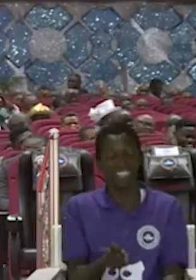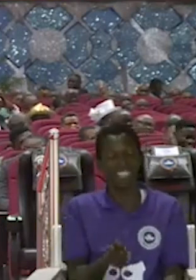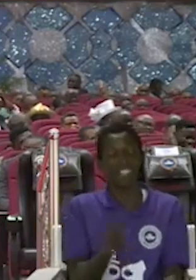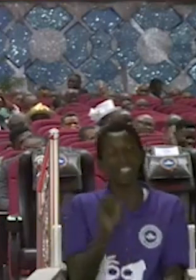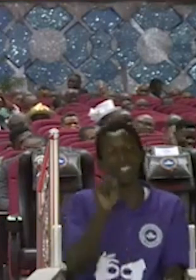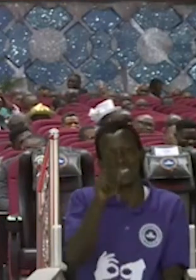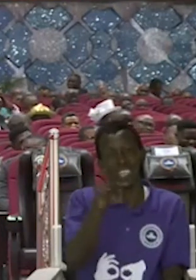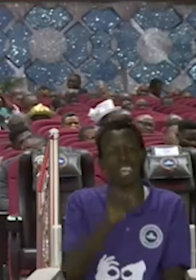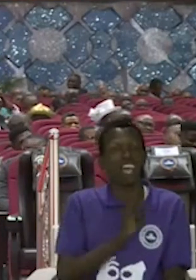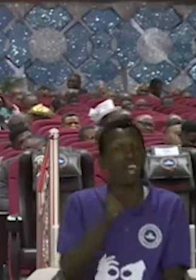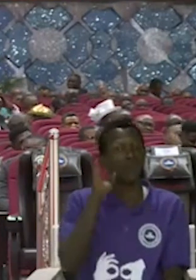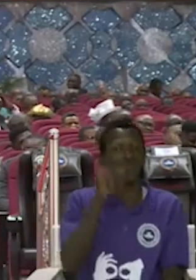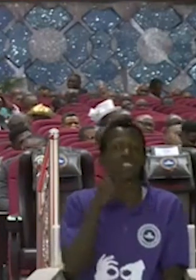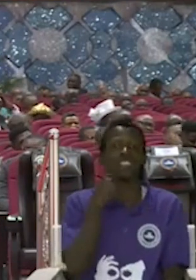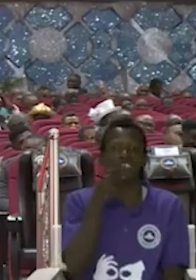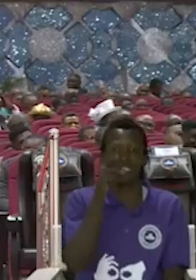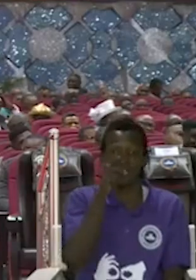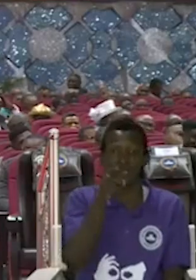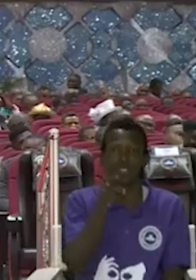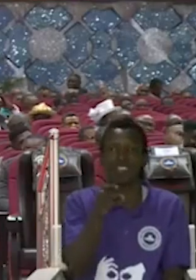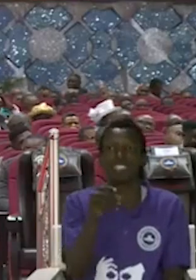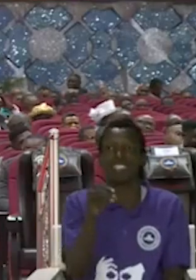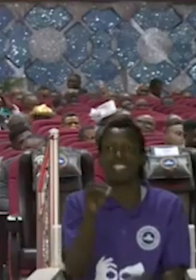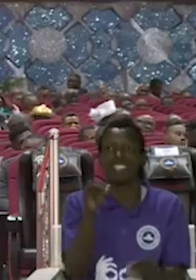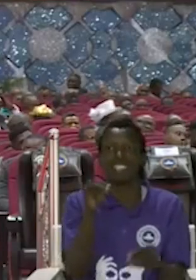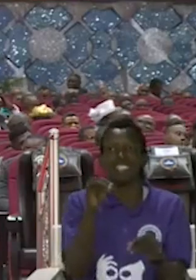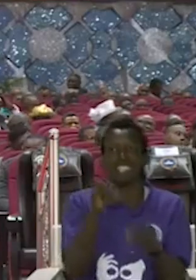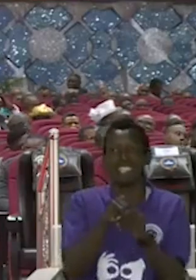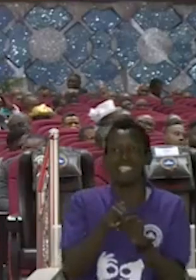I will only tell you in Proverbs.